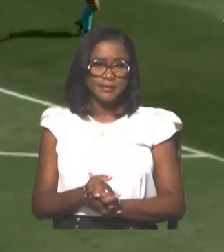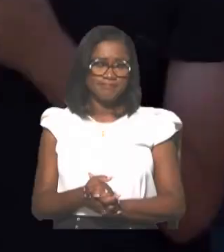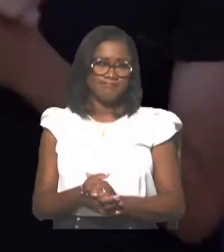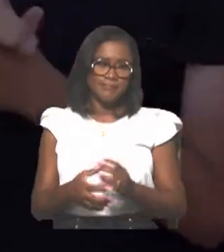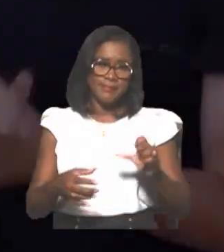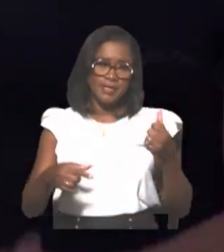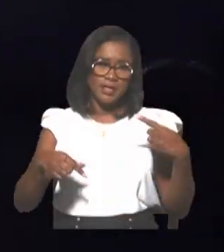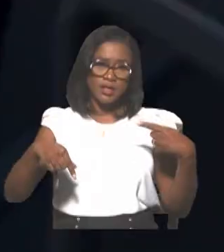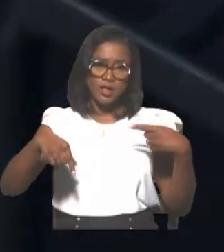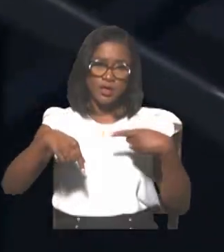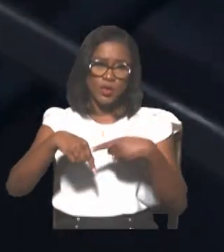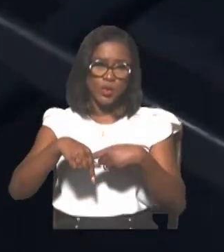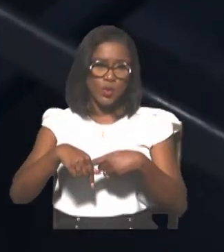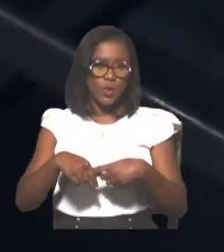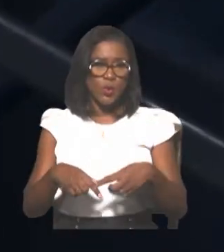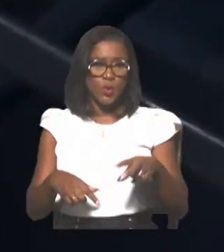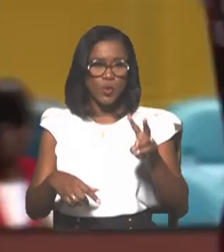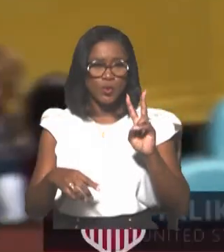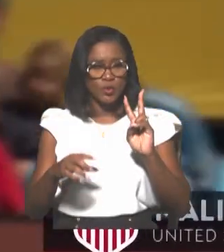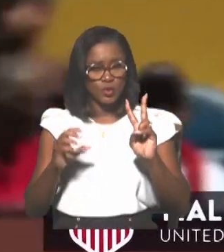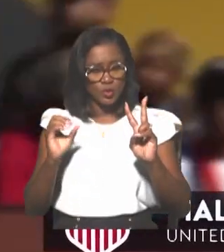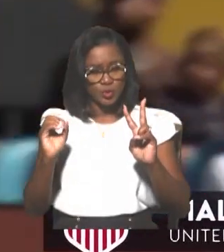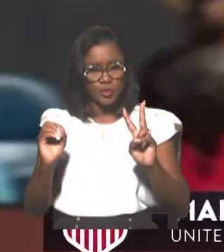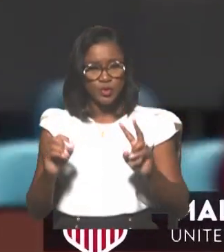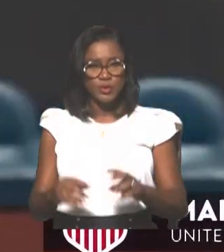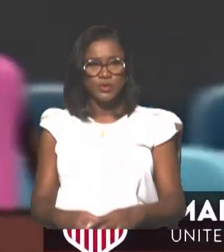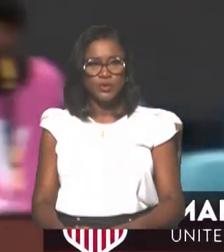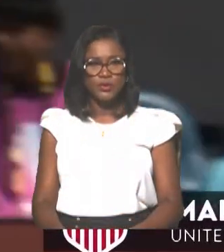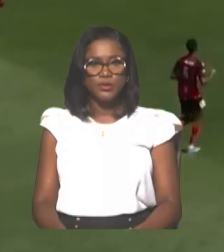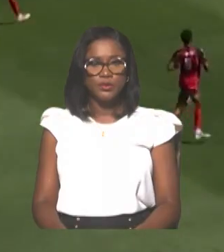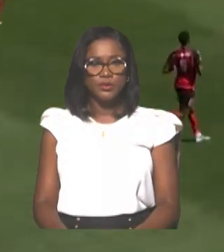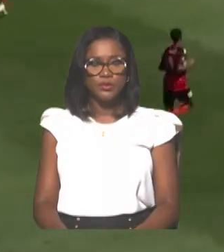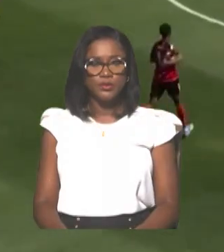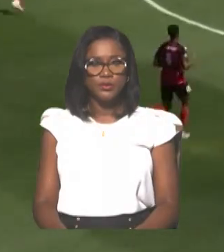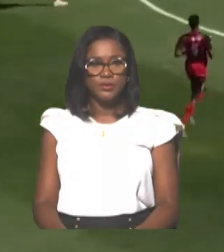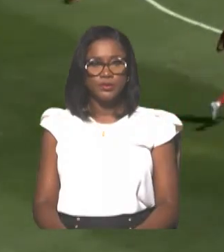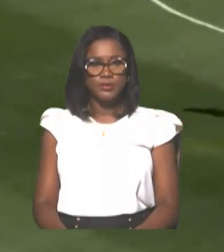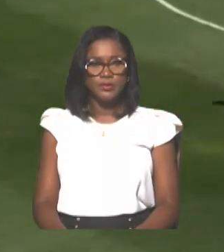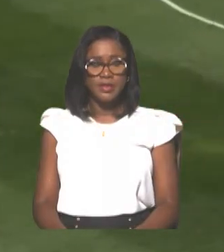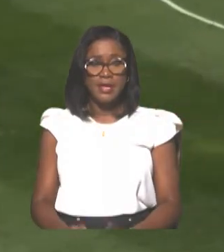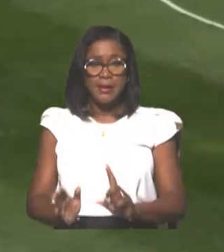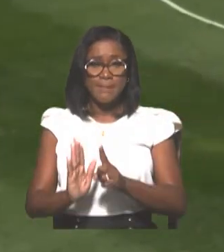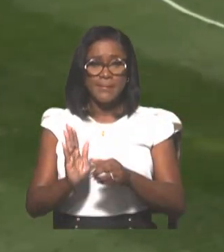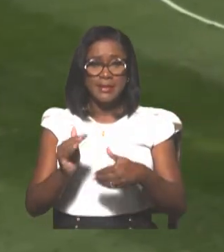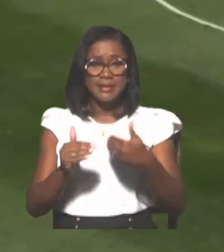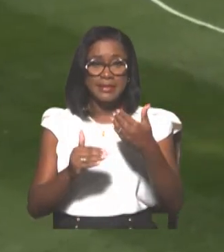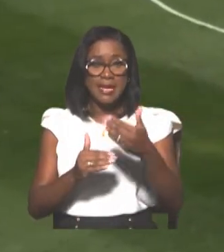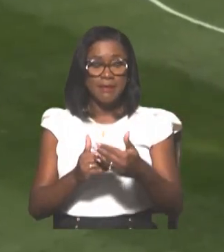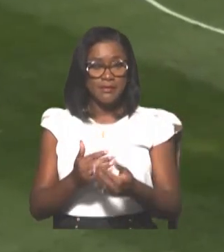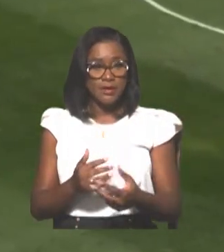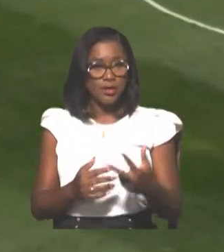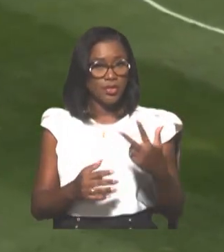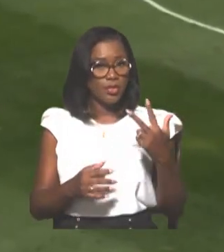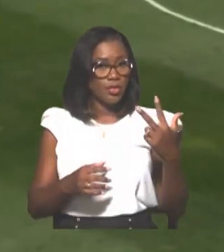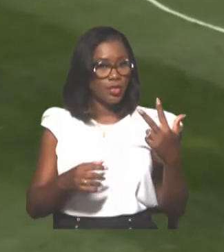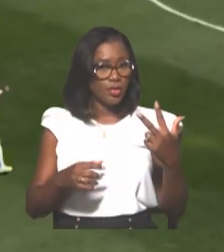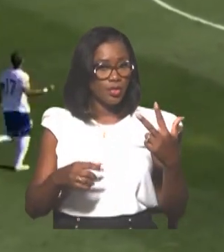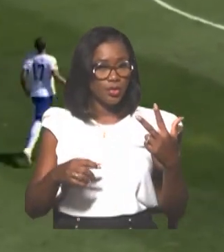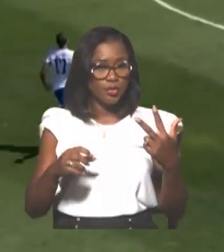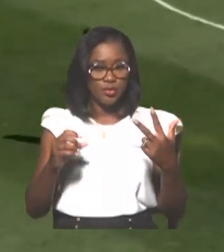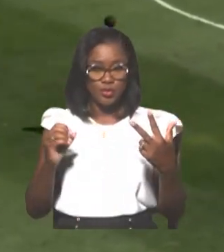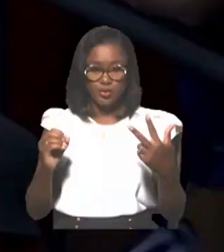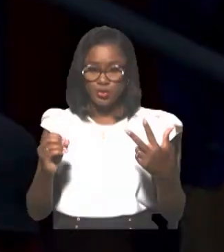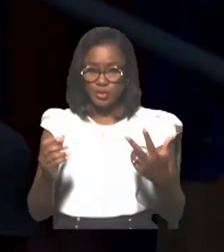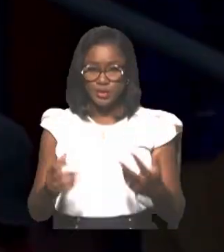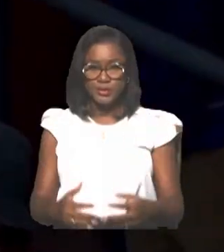made himself available to grab his and his team's second of the match. Mere minutes later, USA made it 3 when Luna got the better